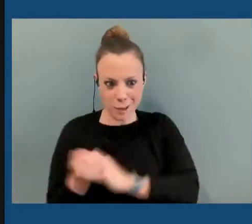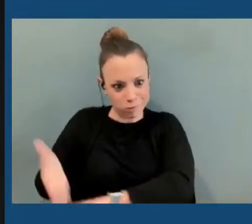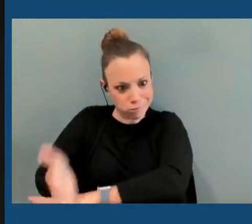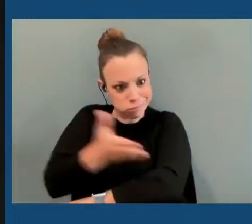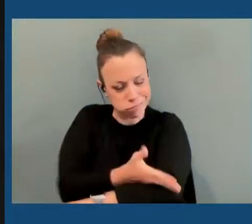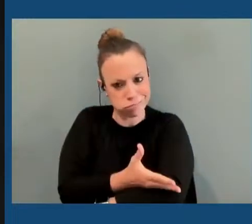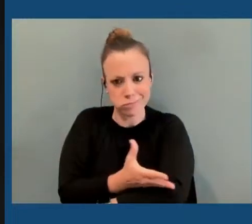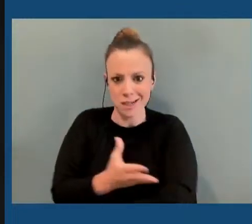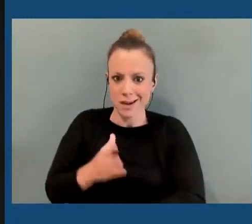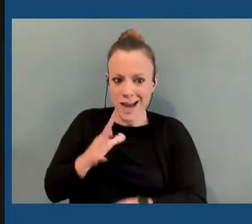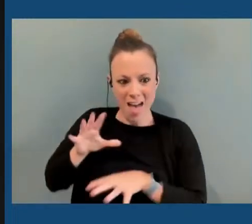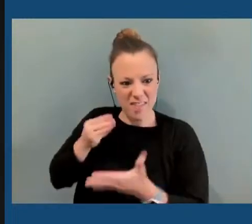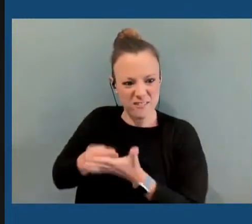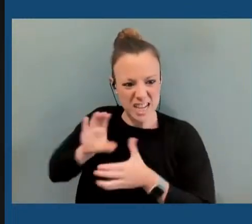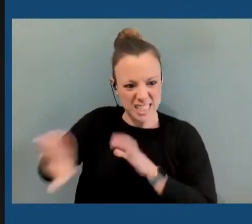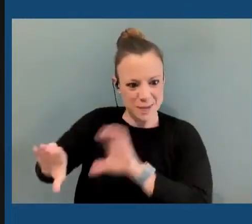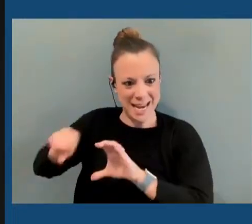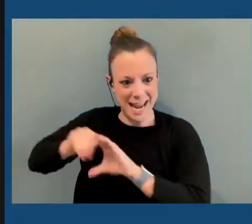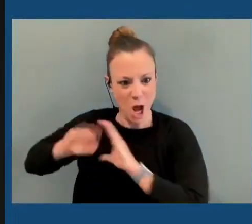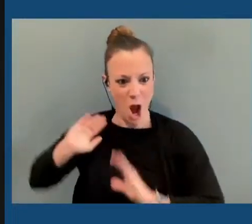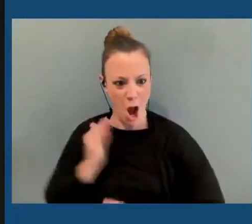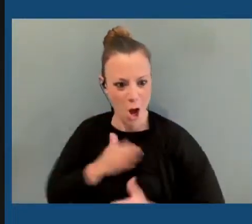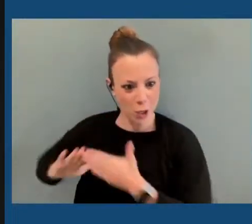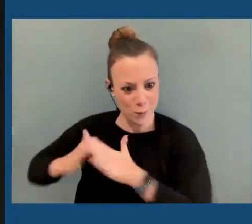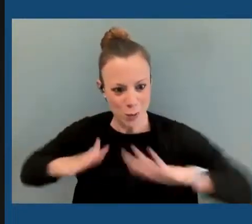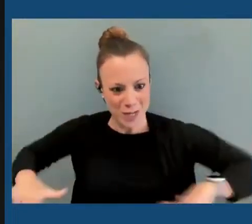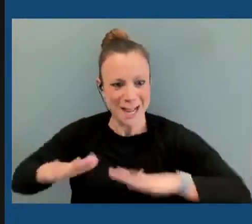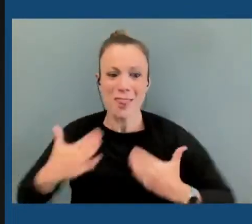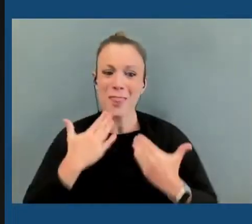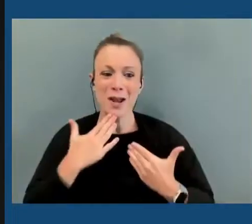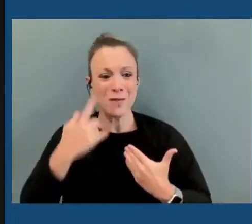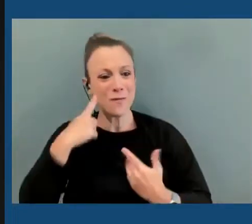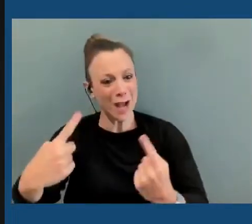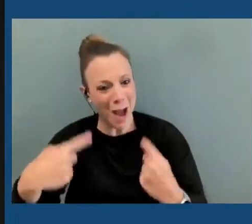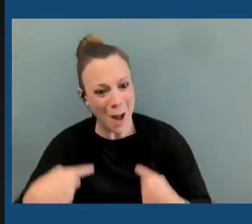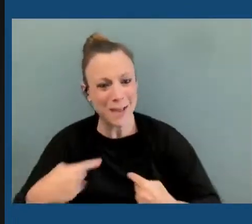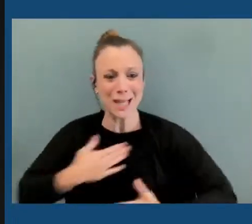you all for coming, and enjoy your day. Thank you.